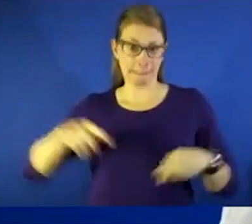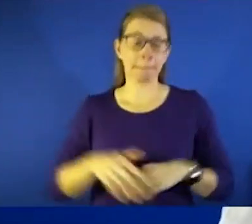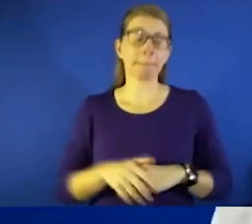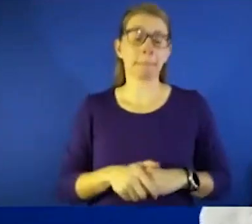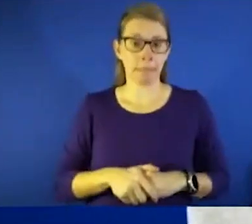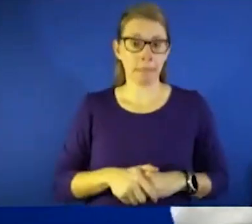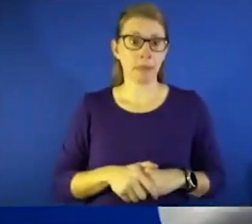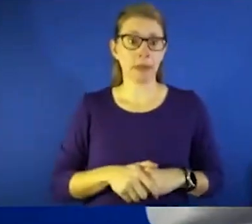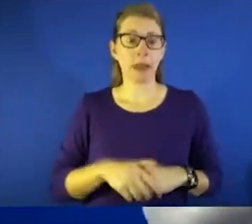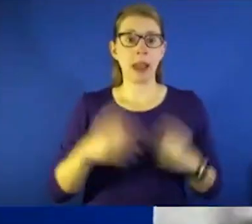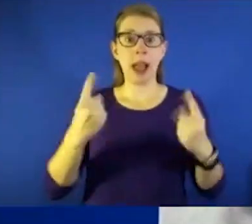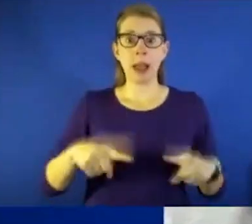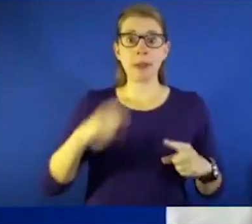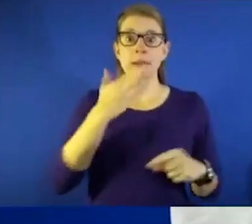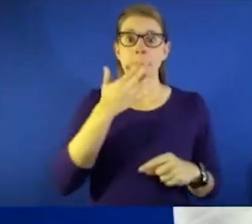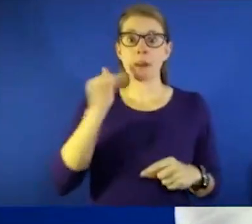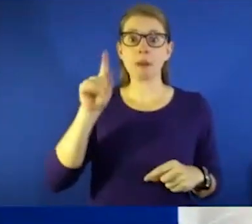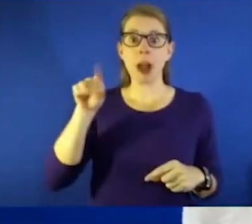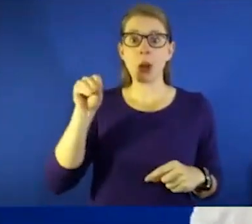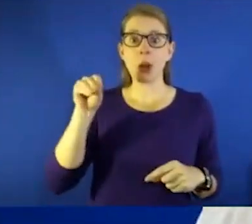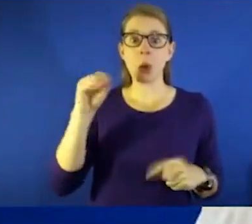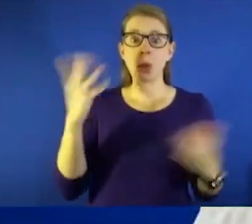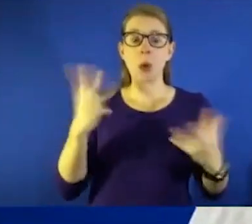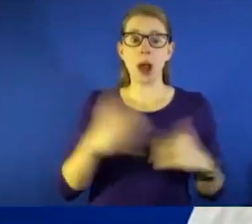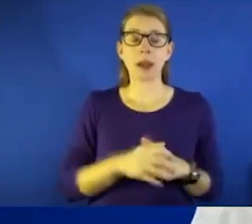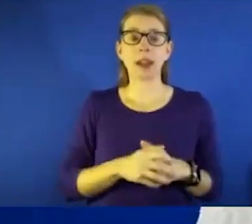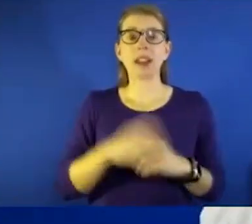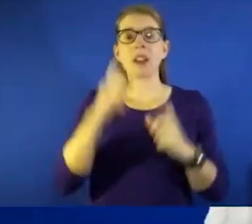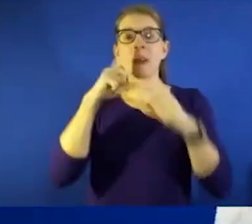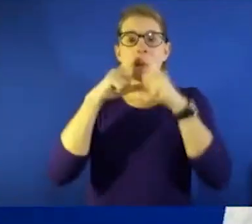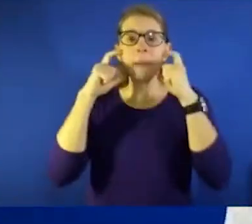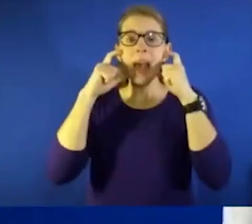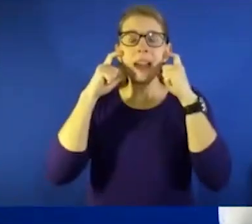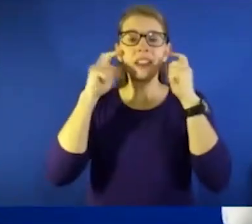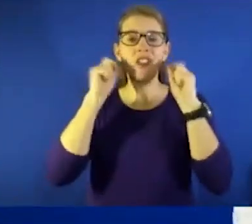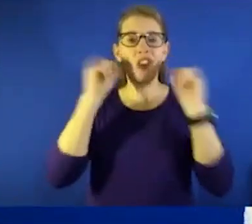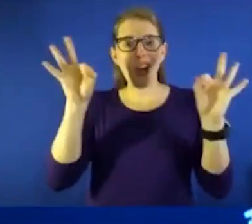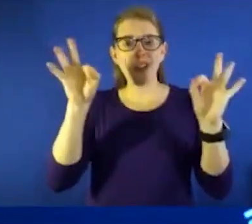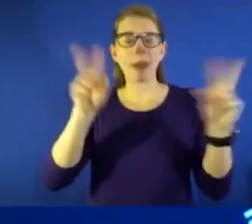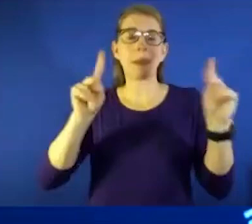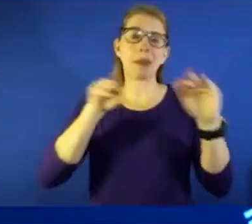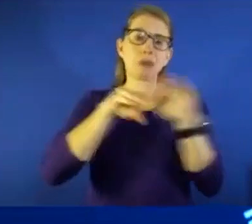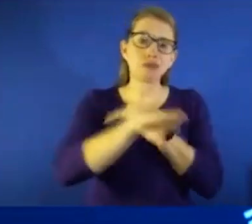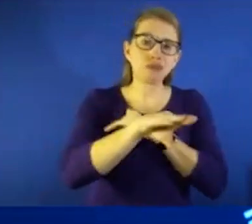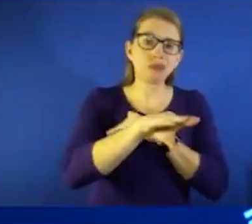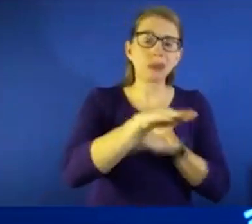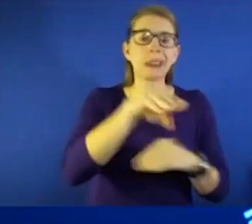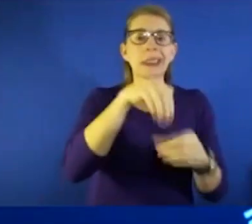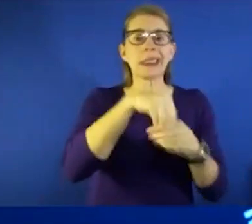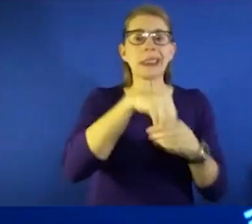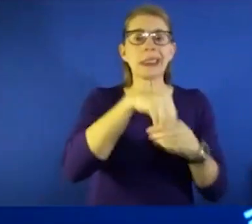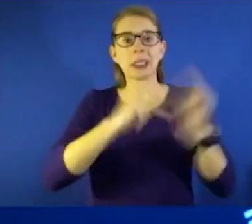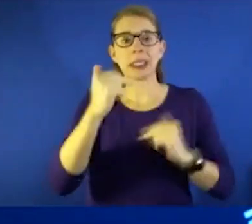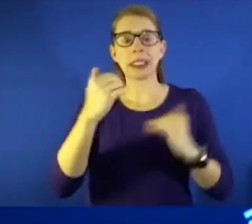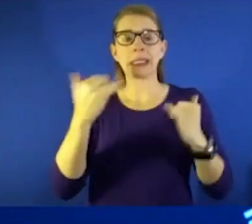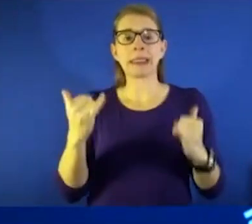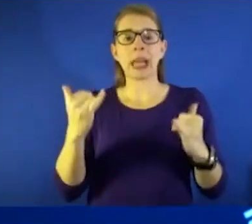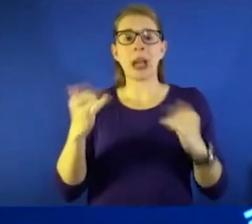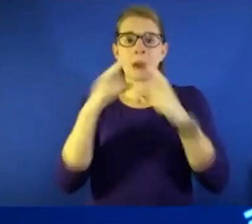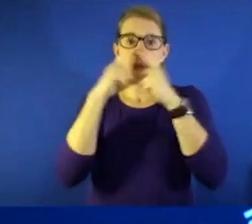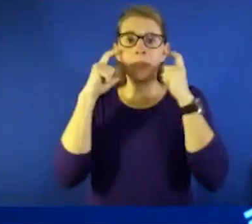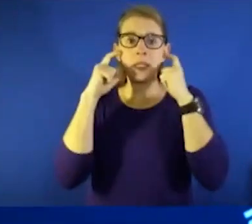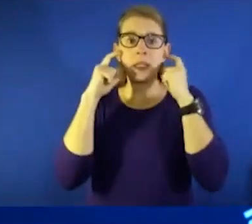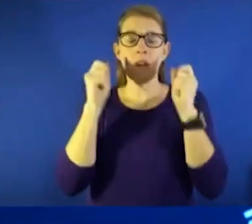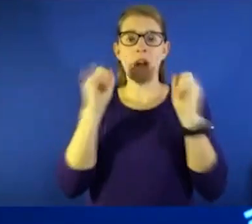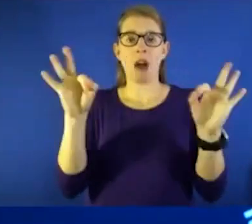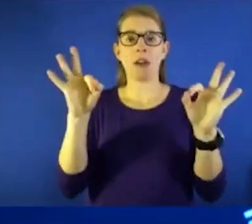happened in Colorado is the removal of masks and people going inside and things getting colder. Now the mask mandate's gone in Kansas City, right, except for children and